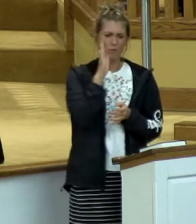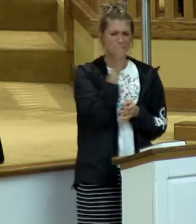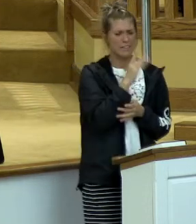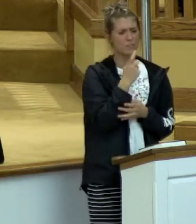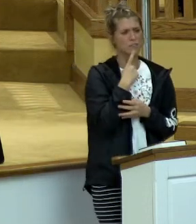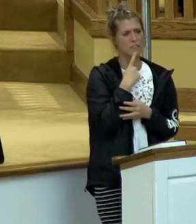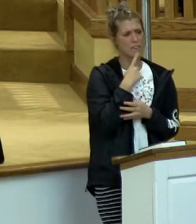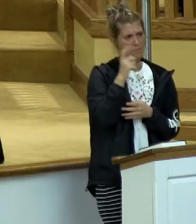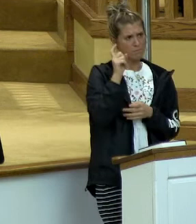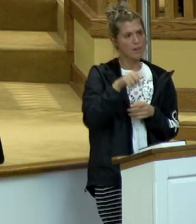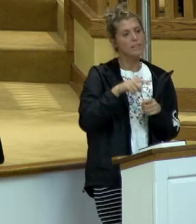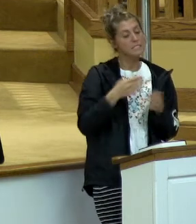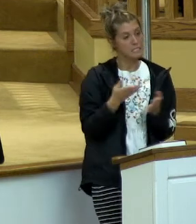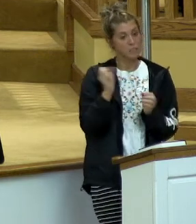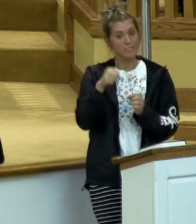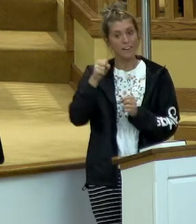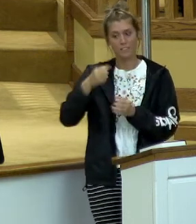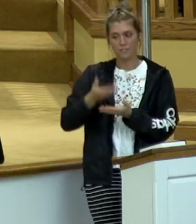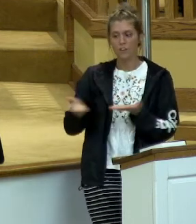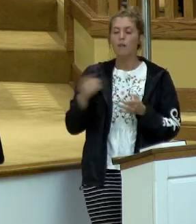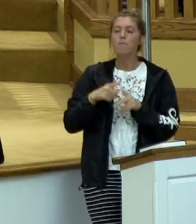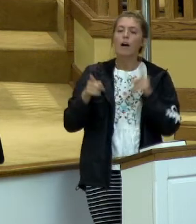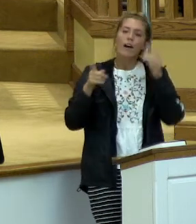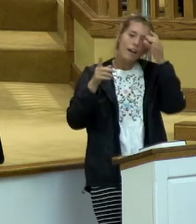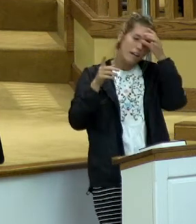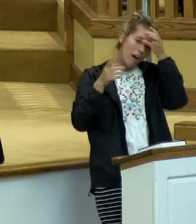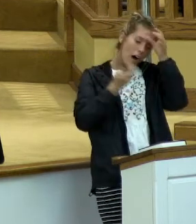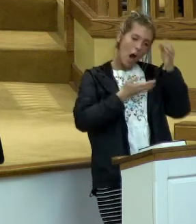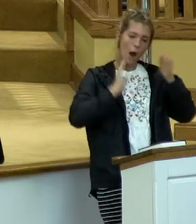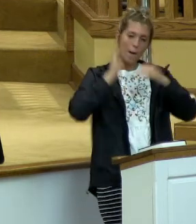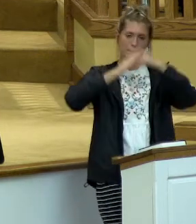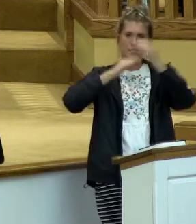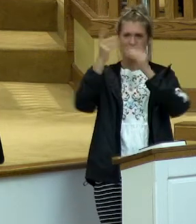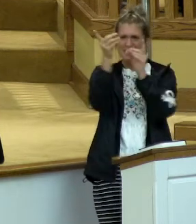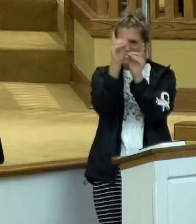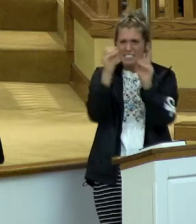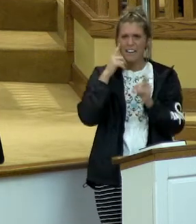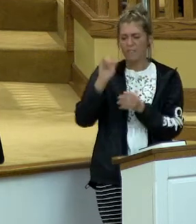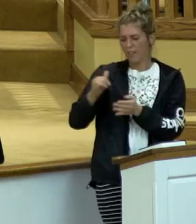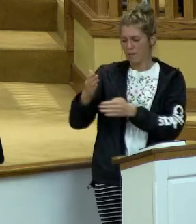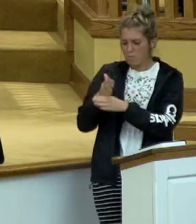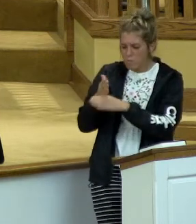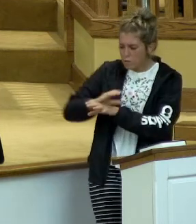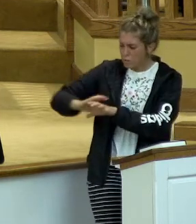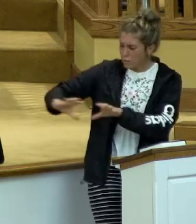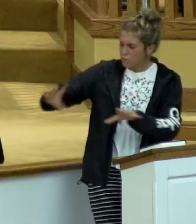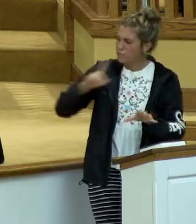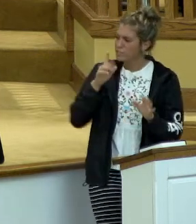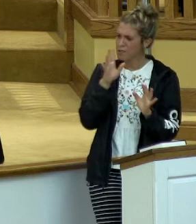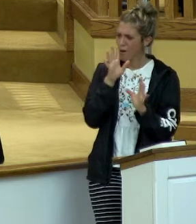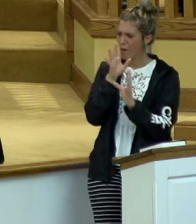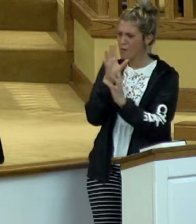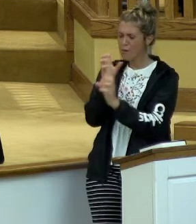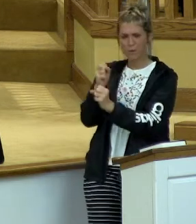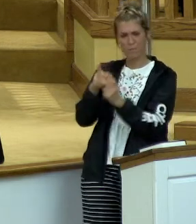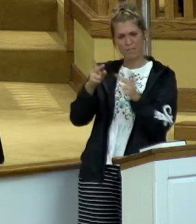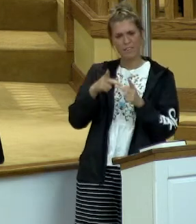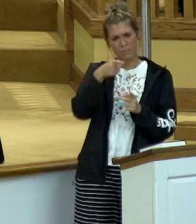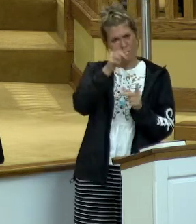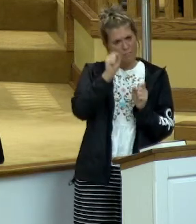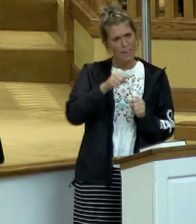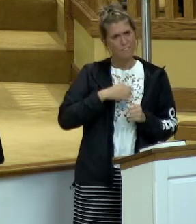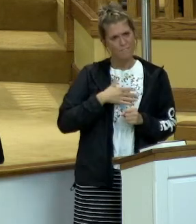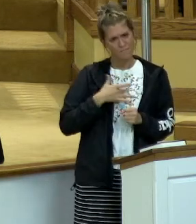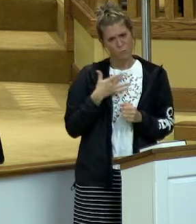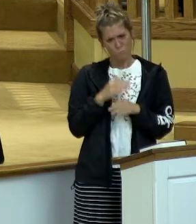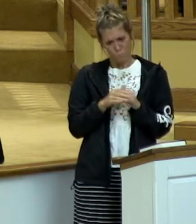never say that it is. That's where it is here. And as you notice, our building is designed for that purpose. The wood, it's appealing. It's a place that you can